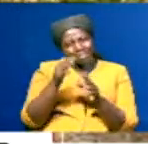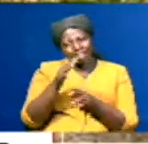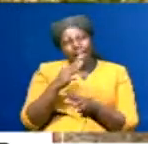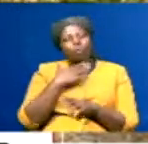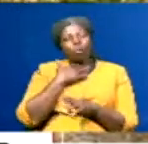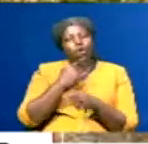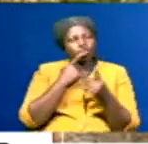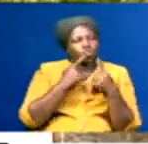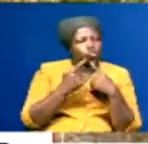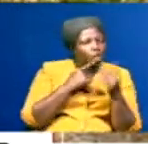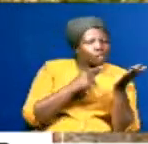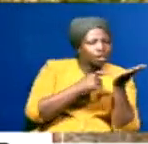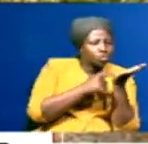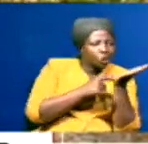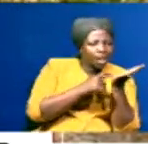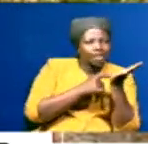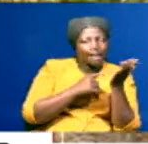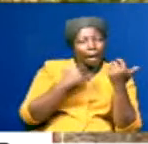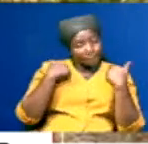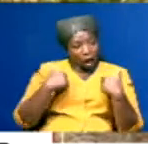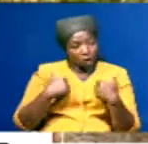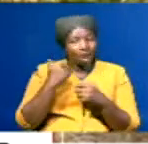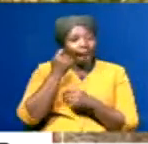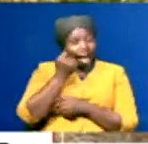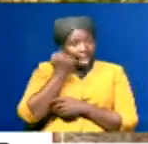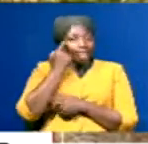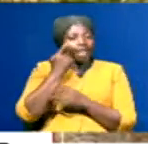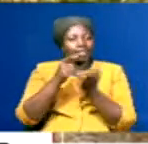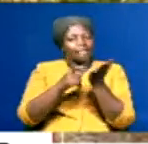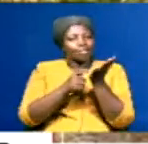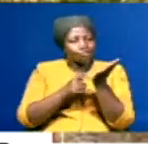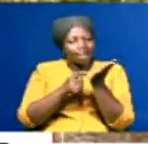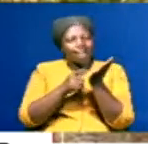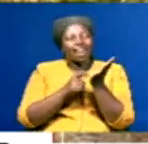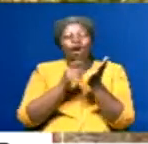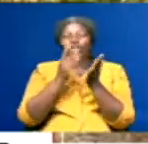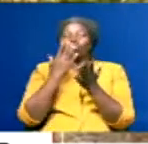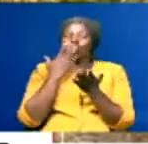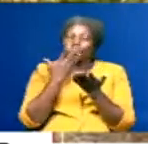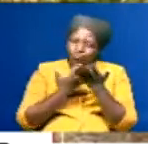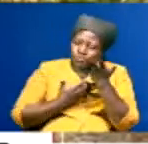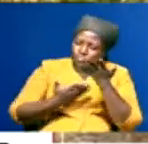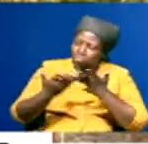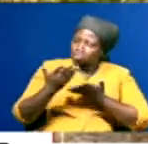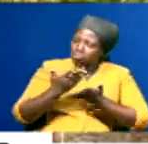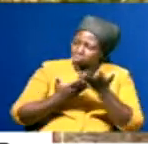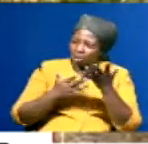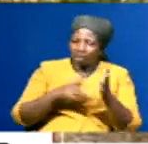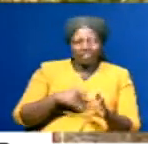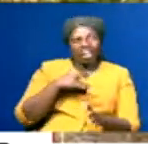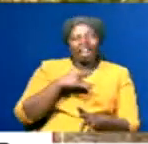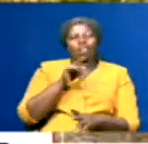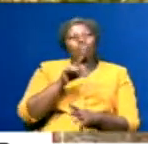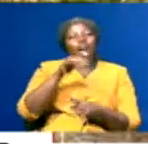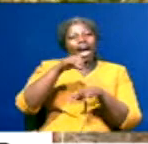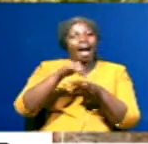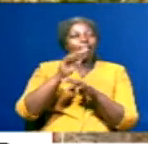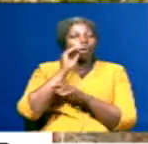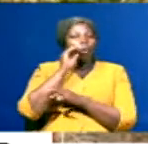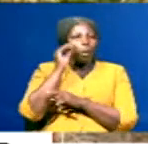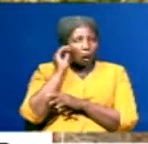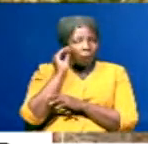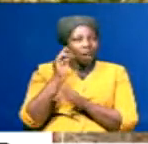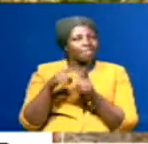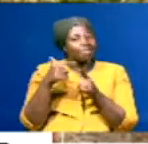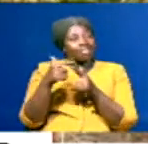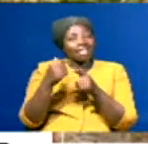in Kiswahili. I knew Kiswahili. We talk, and you feel you are at home. And they made